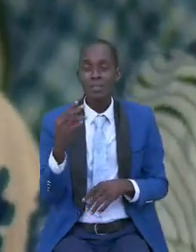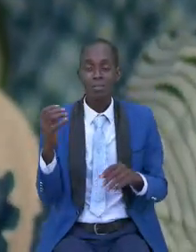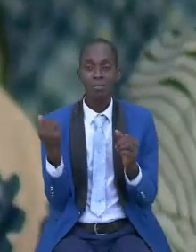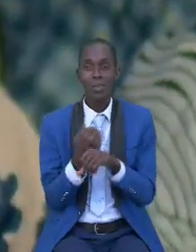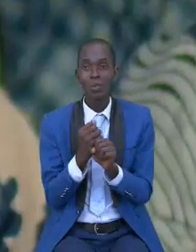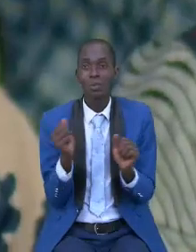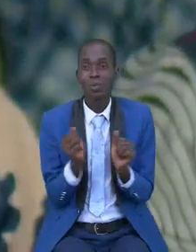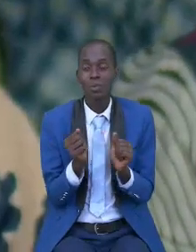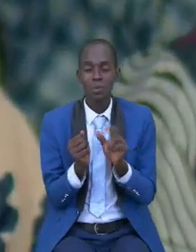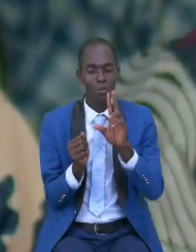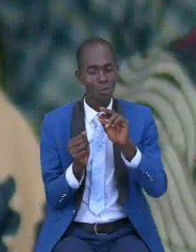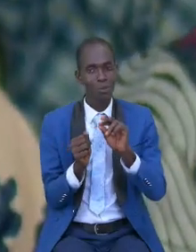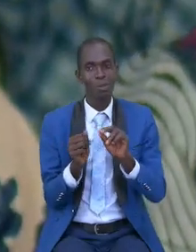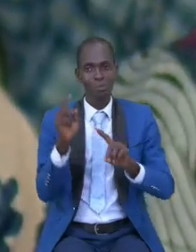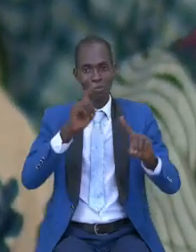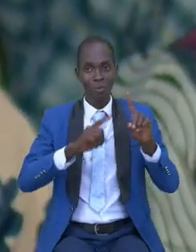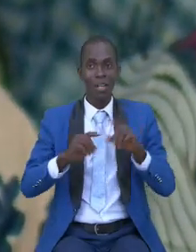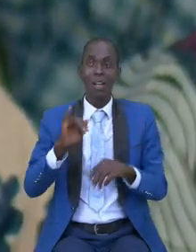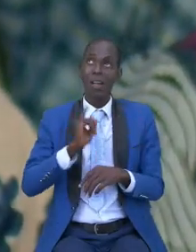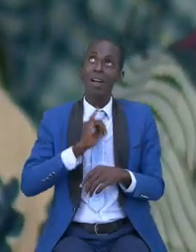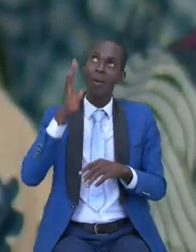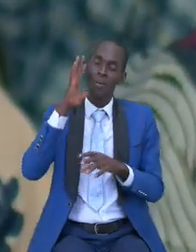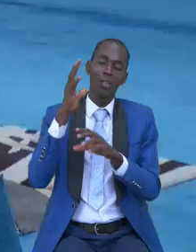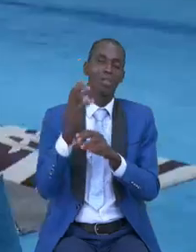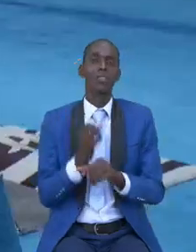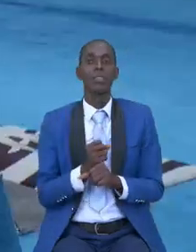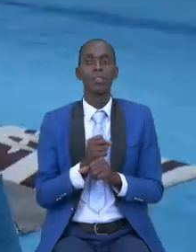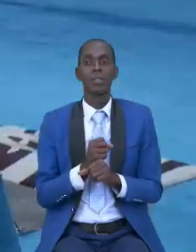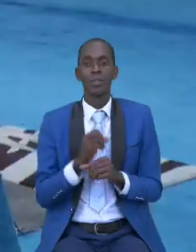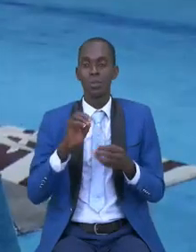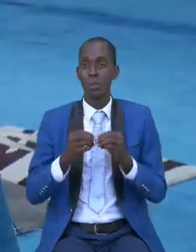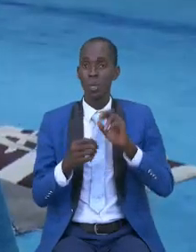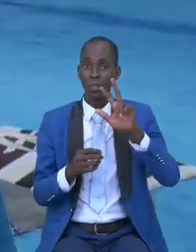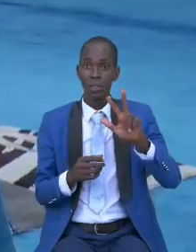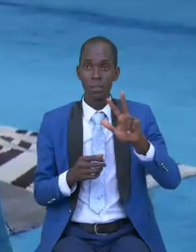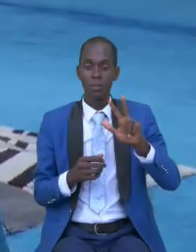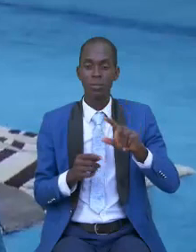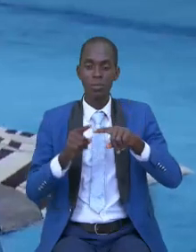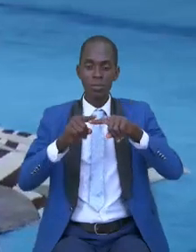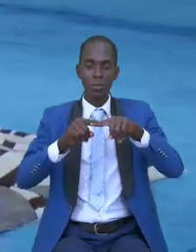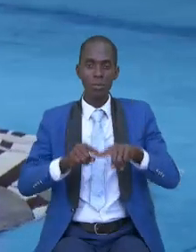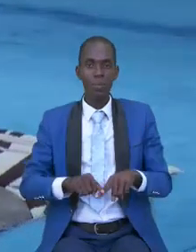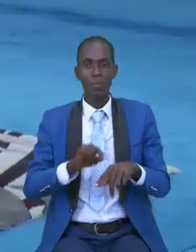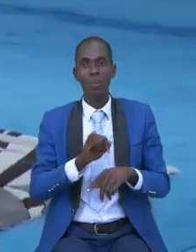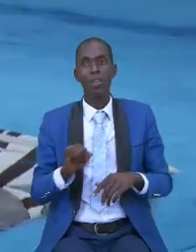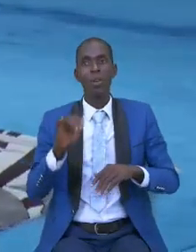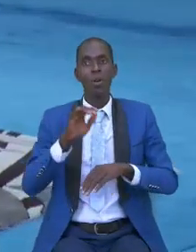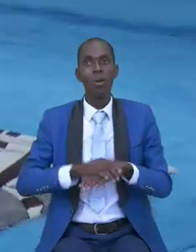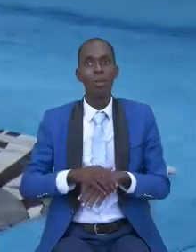Receiving from his signs and wonders. Number three, relying on